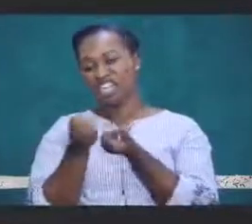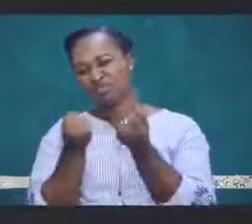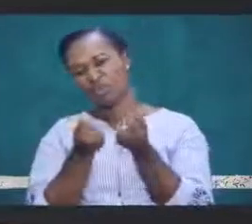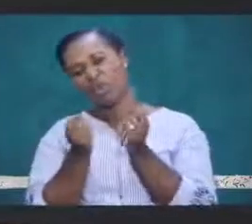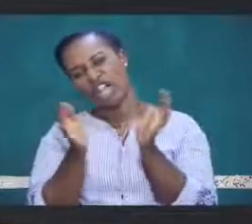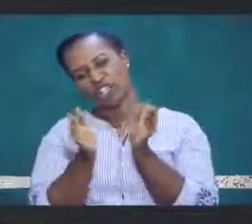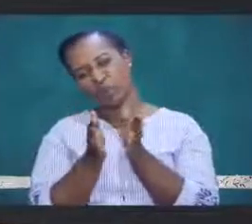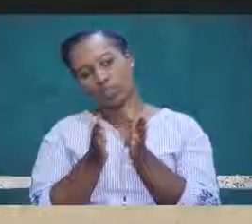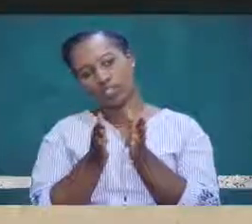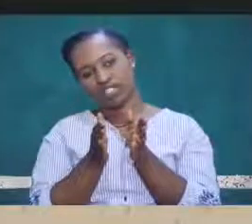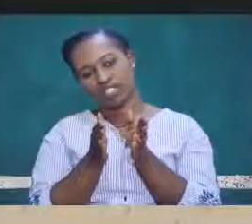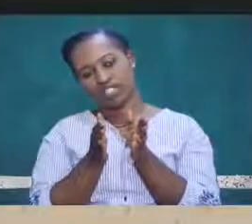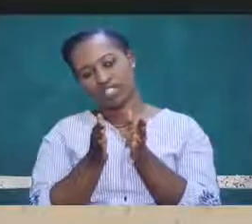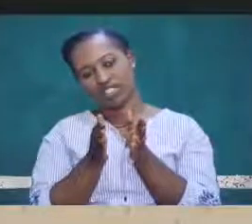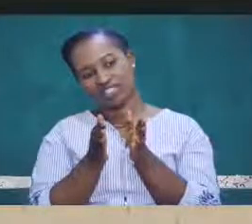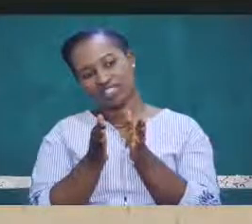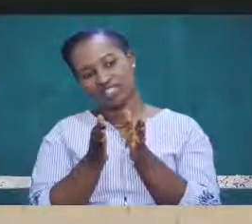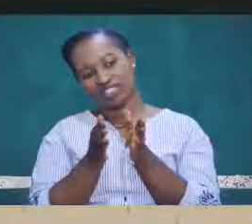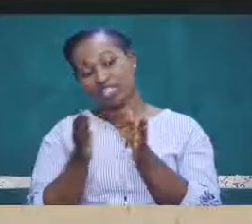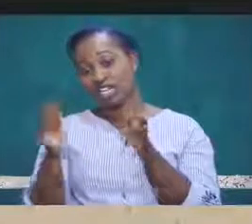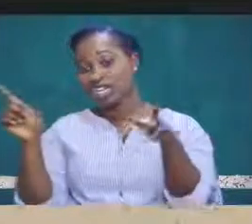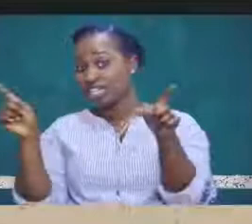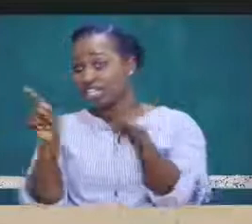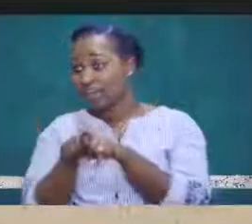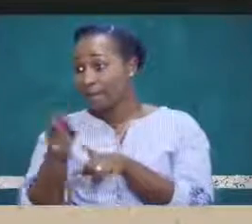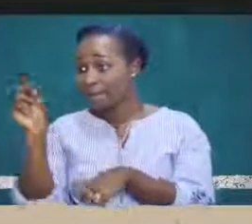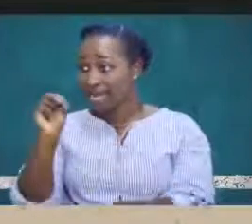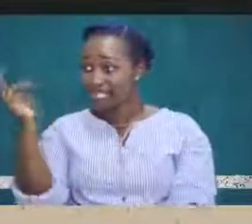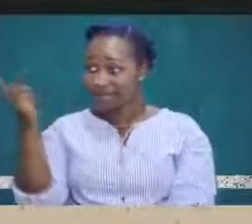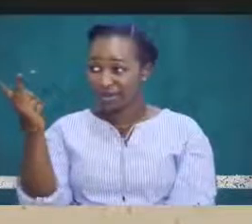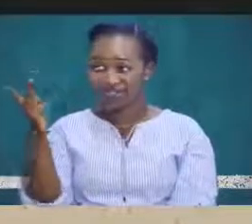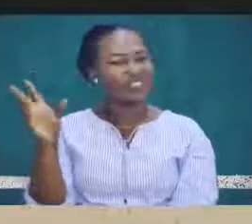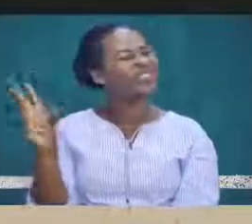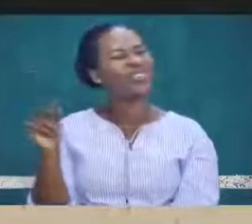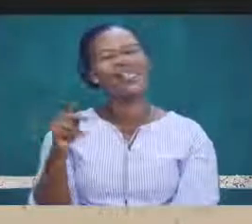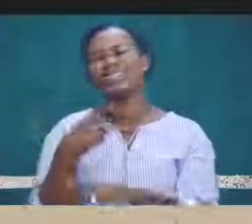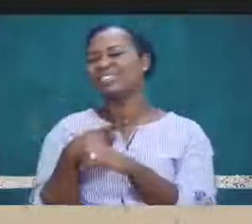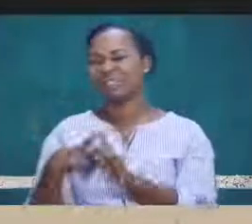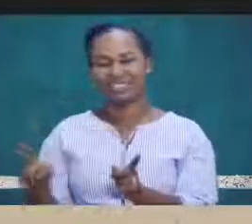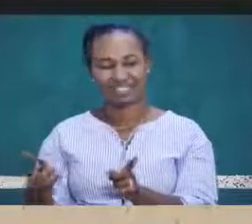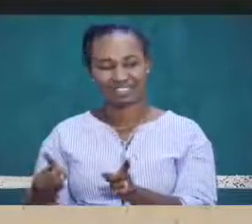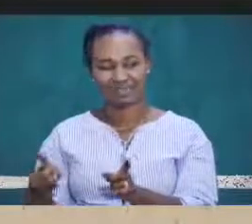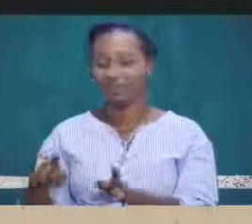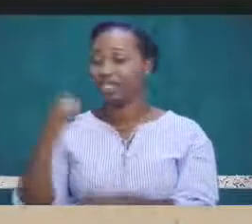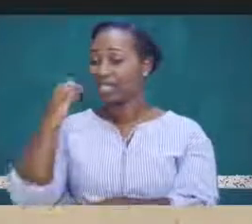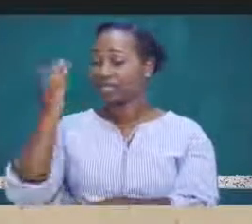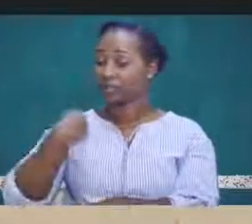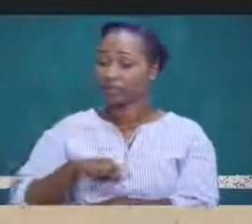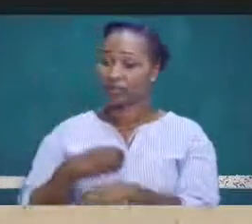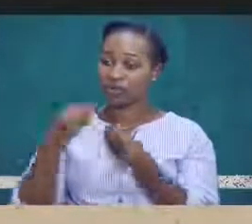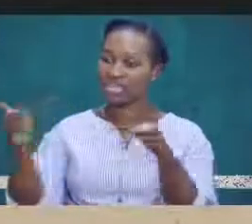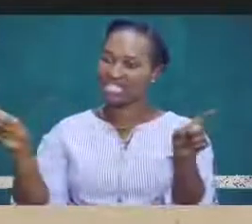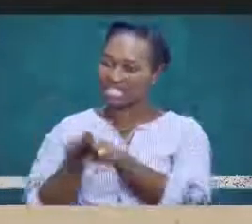car. Do they have the same masses? No. So if we give them the